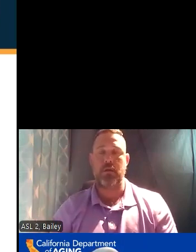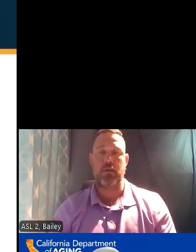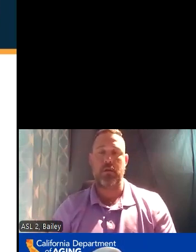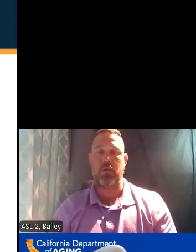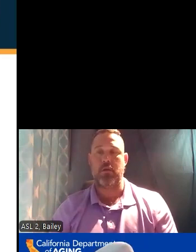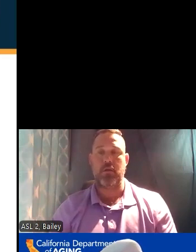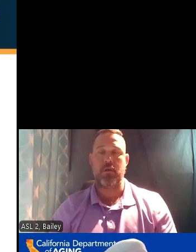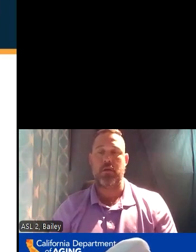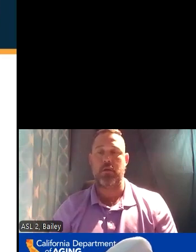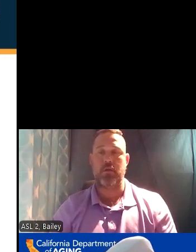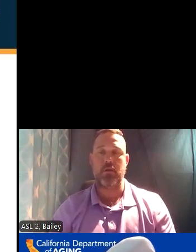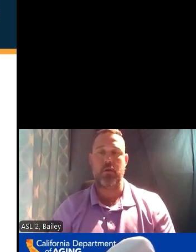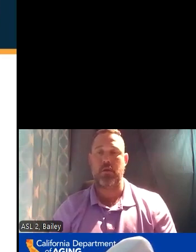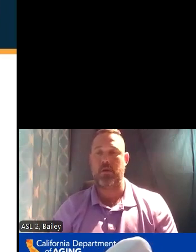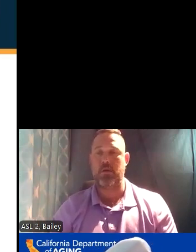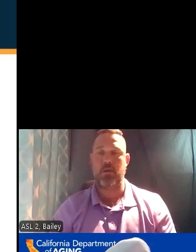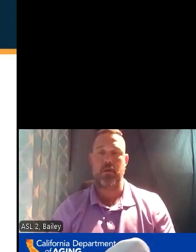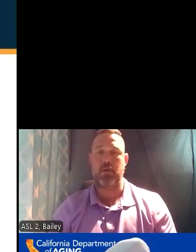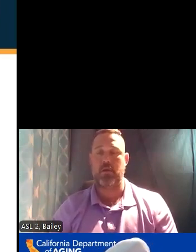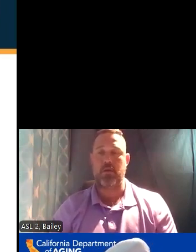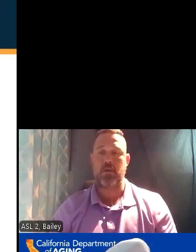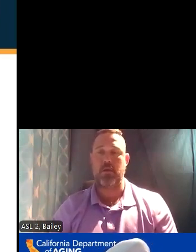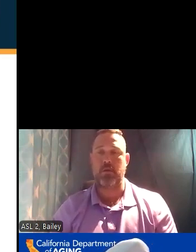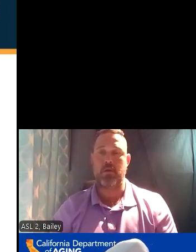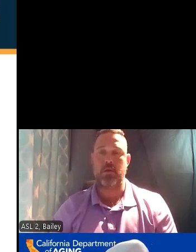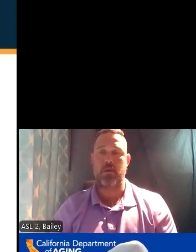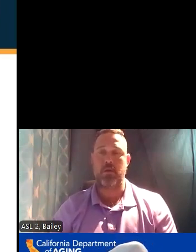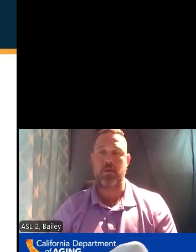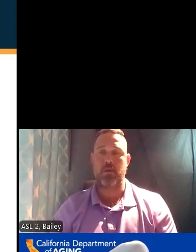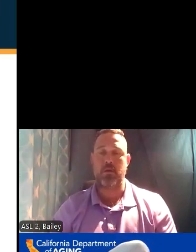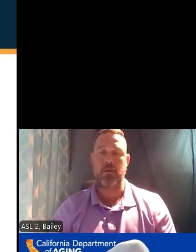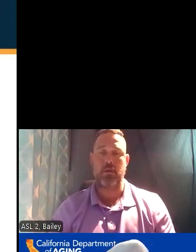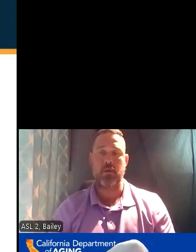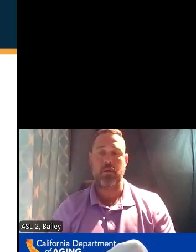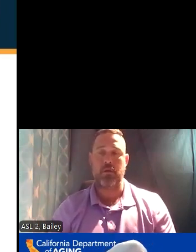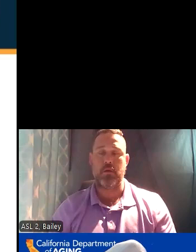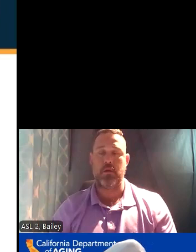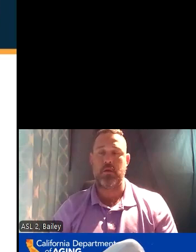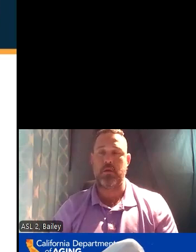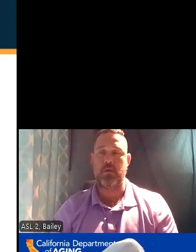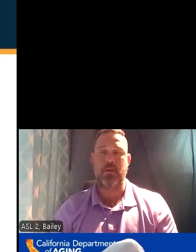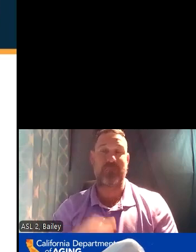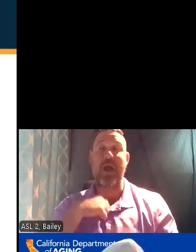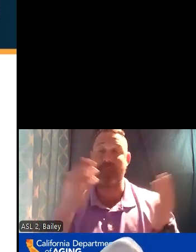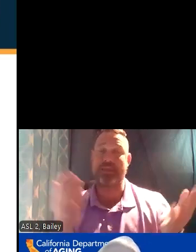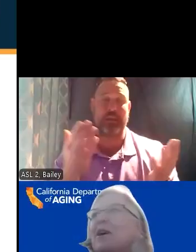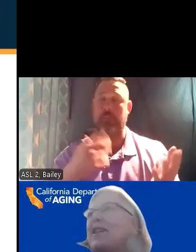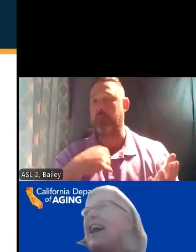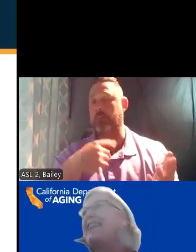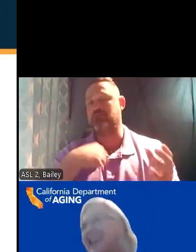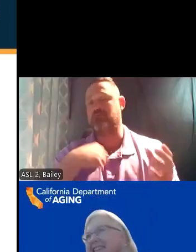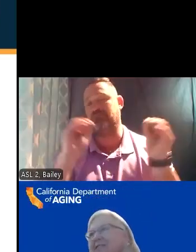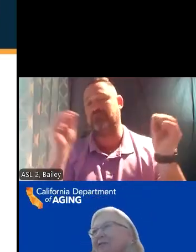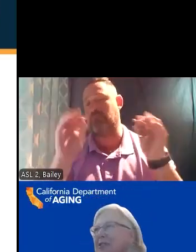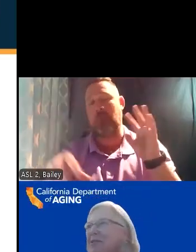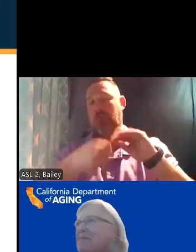this moment in time. It's okay. I am here and I'm not saying anything significant. So I just want to welcome. Absolutely. Here's Ad